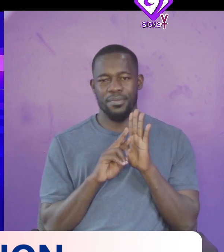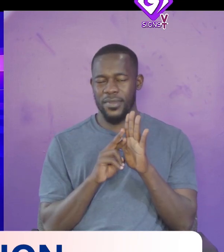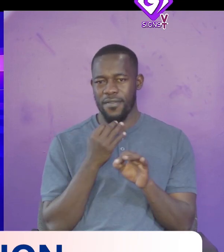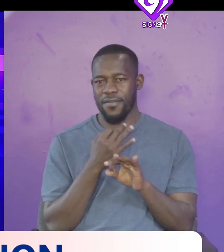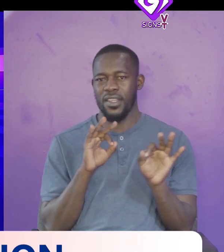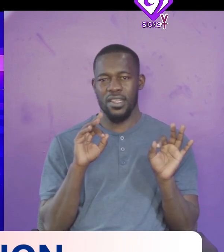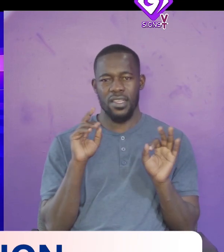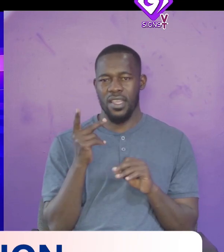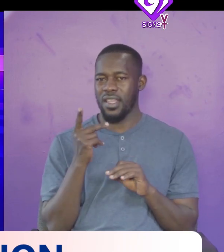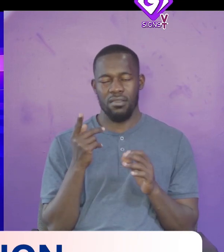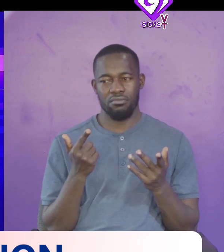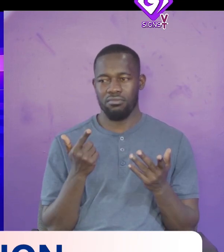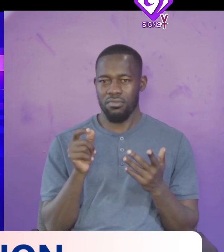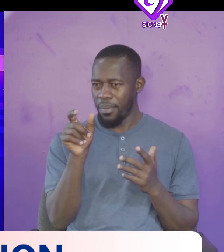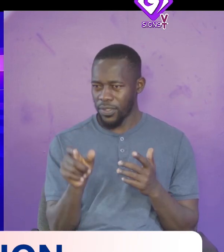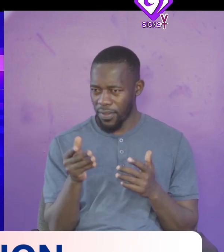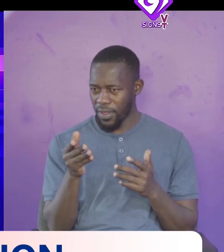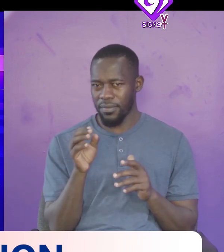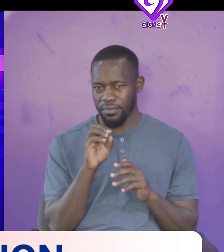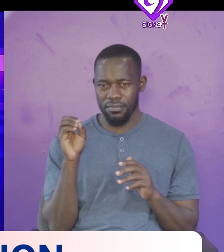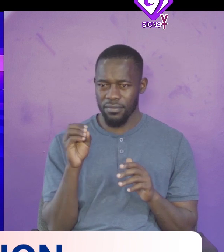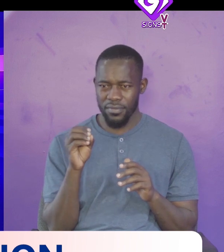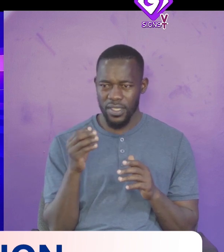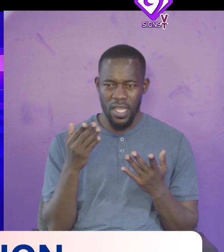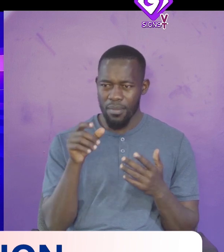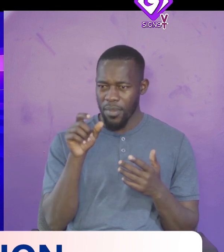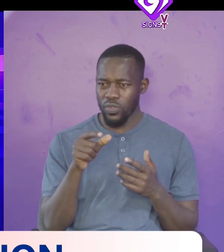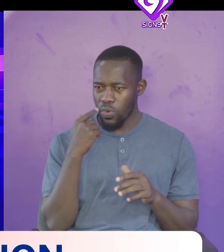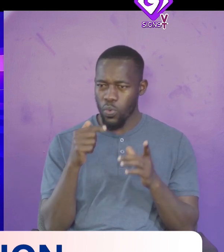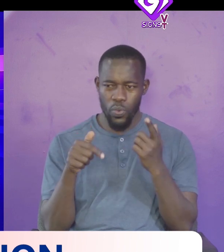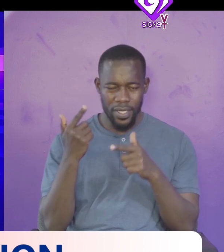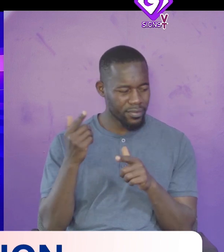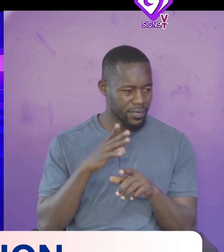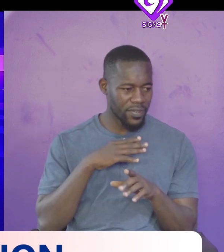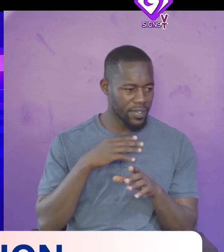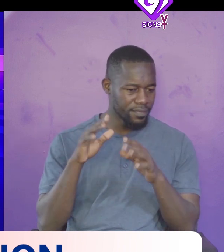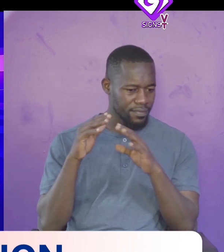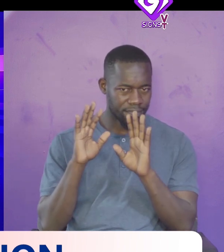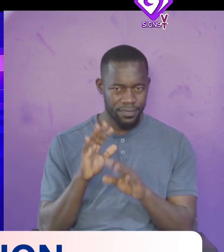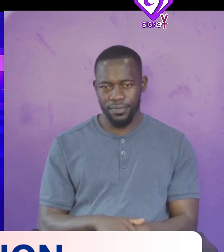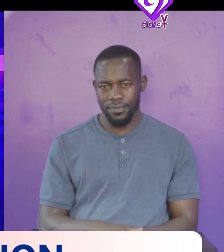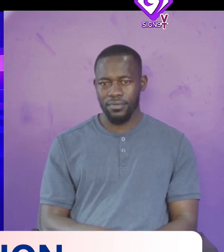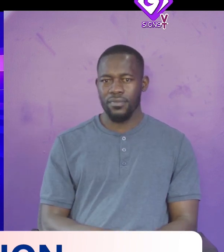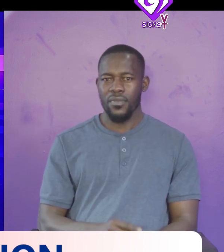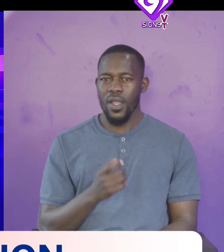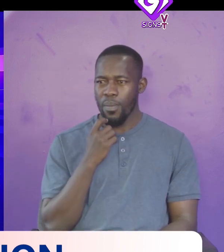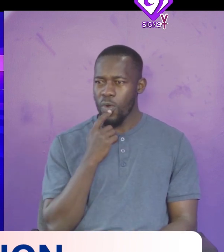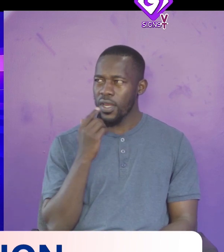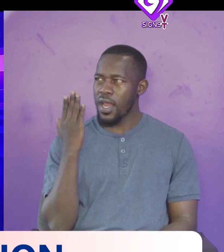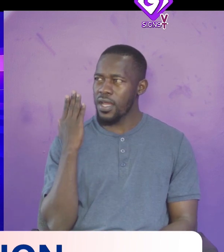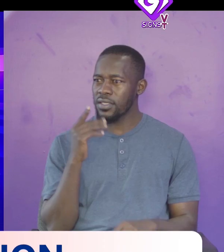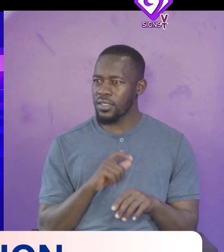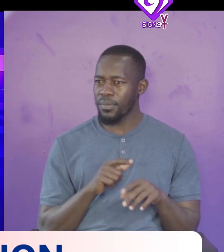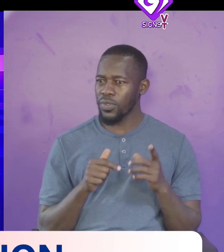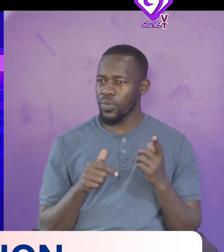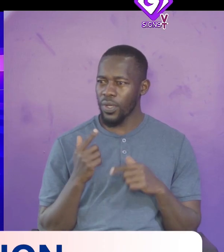candidate there, ule anachukua chukue. Okay. It said Gideon Moi won last time, and it